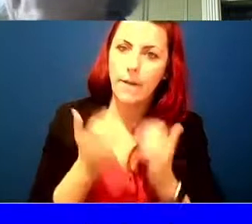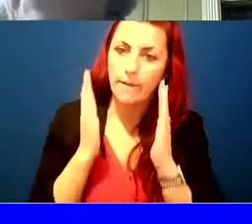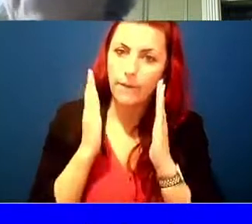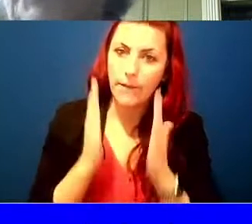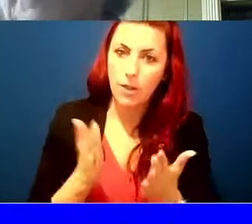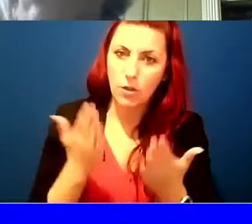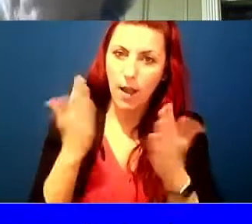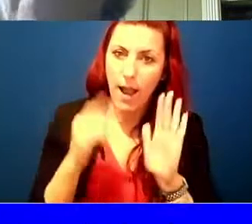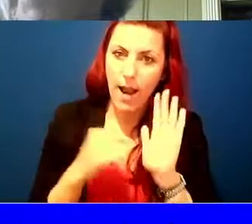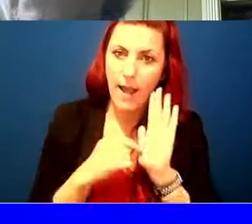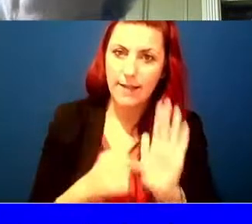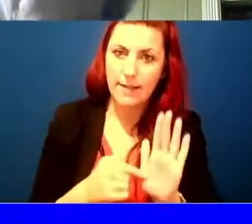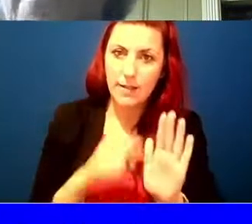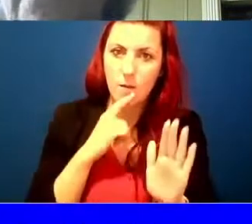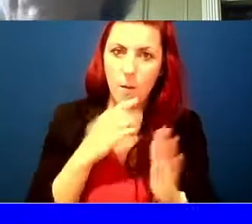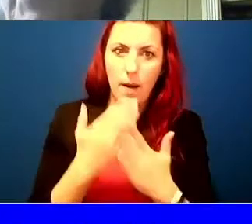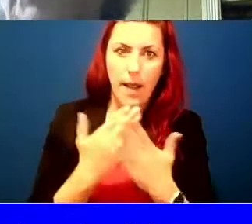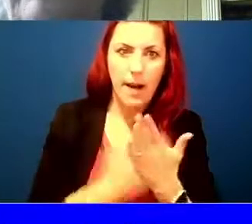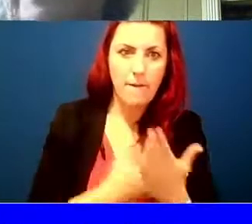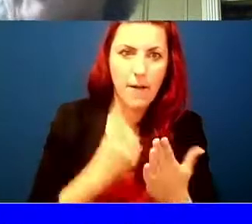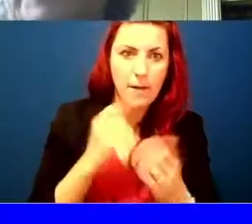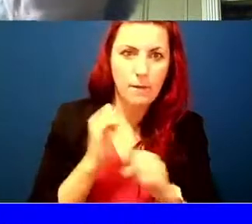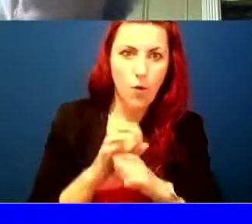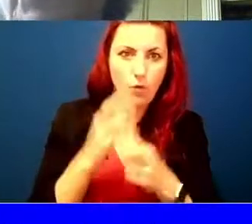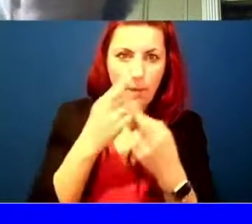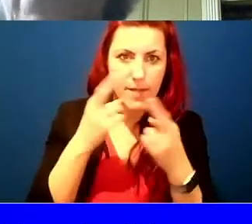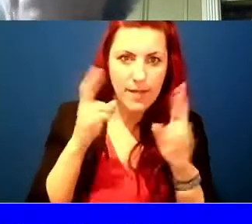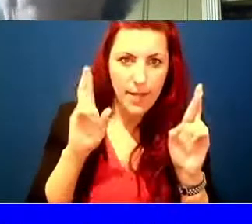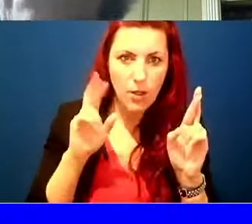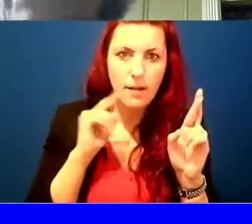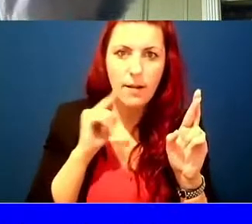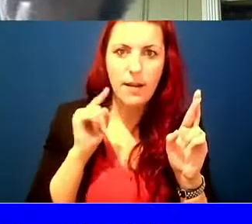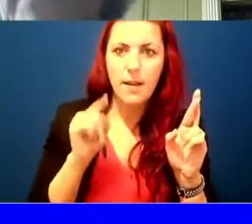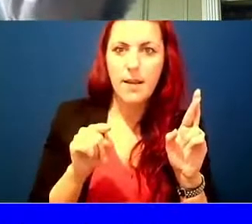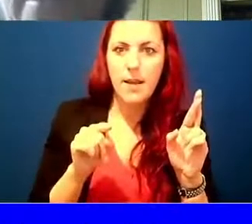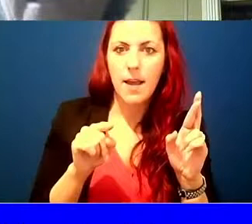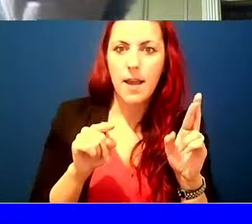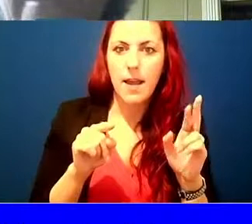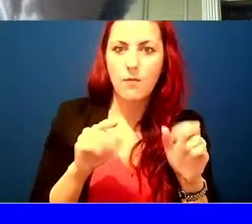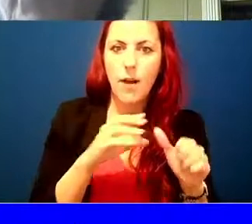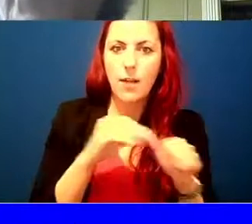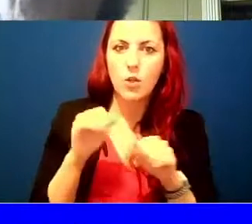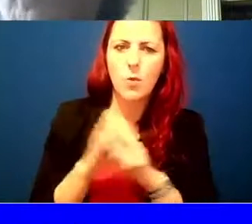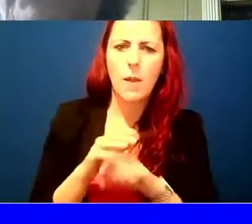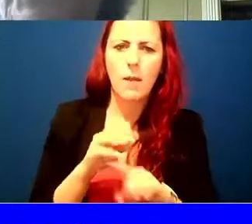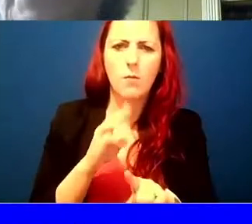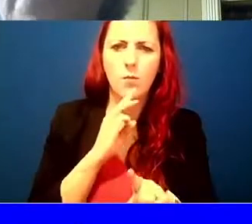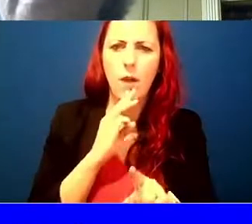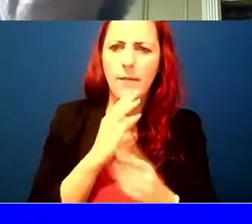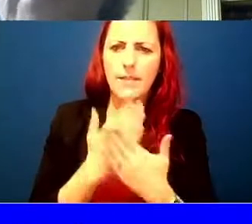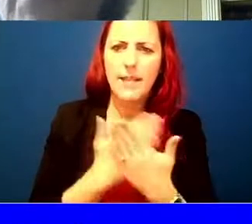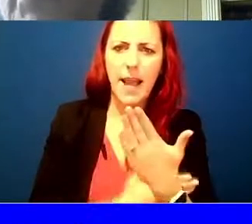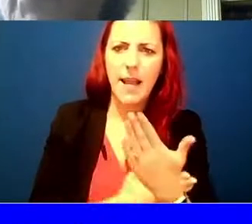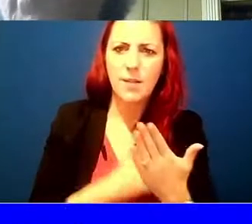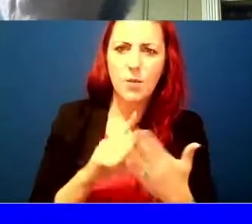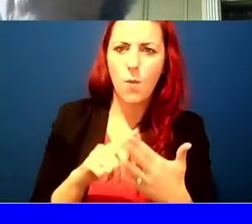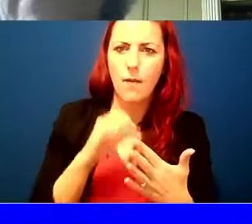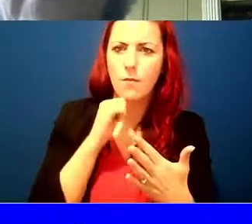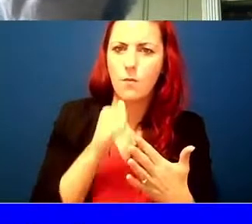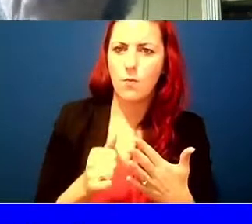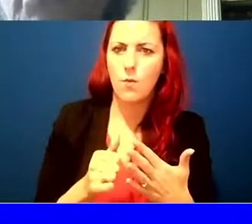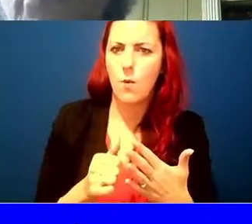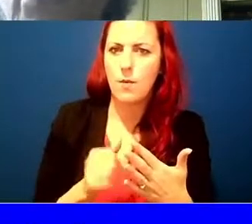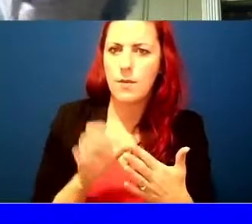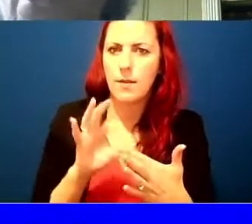and legal representation is provided for in relation to an application under Part 5 of the Act, but there's no provision in relation to a